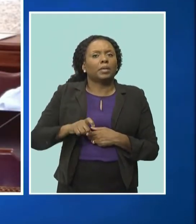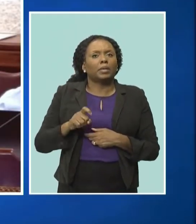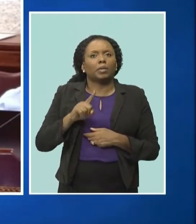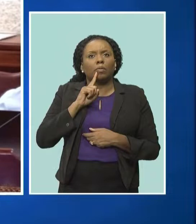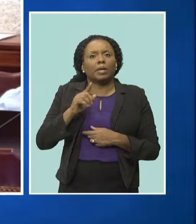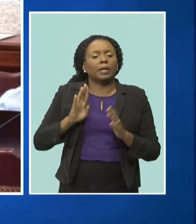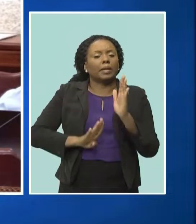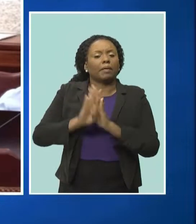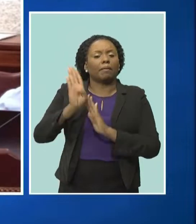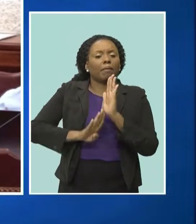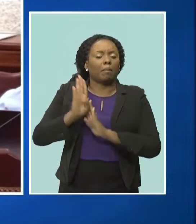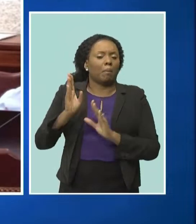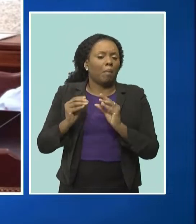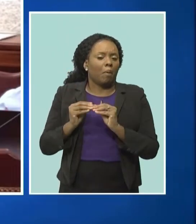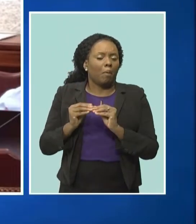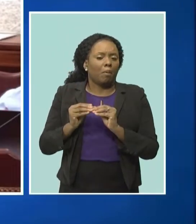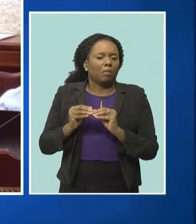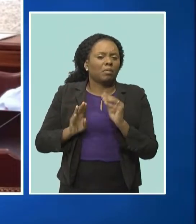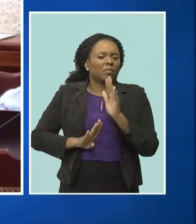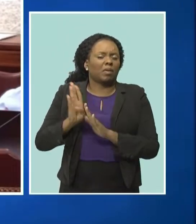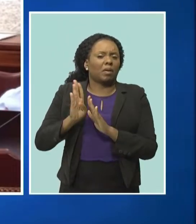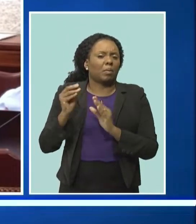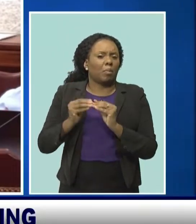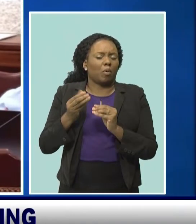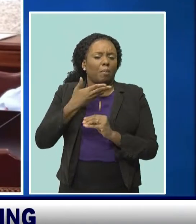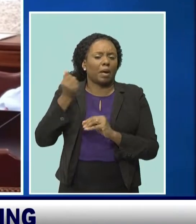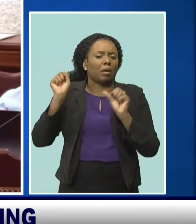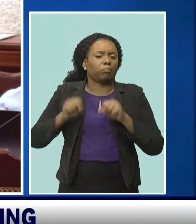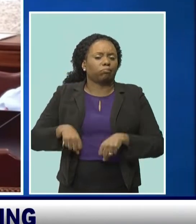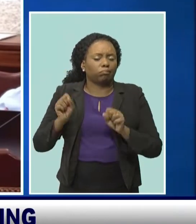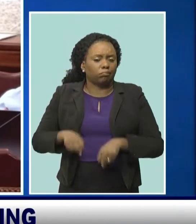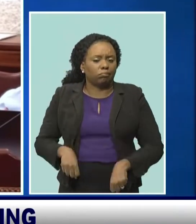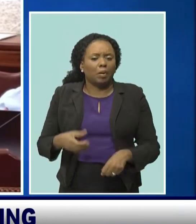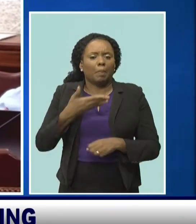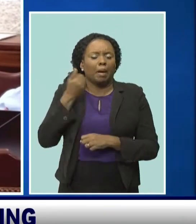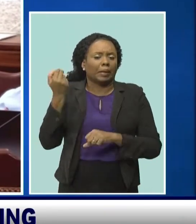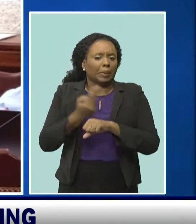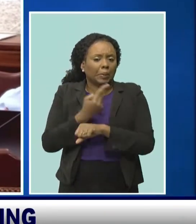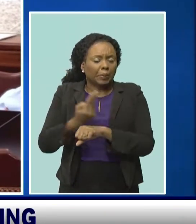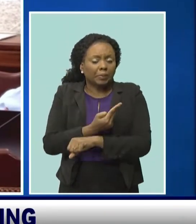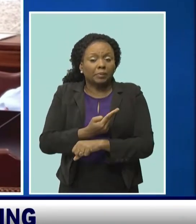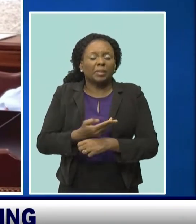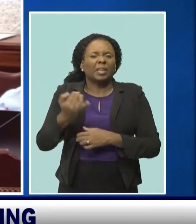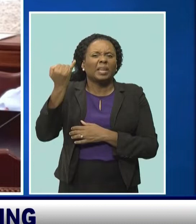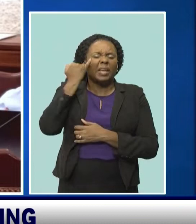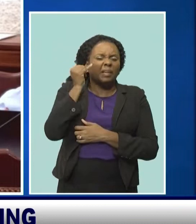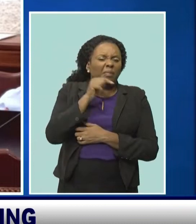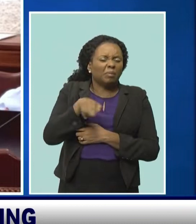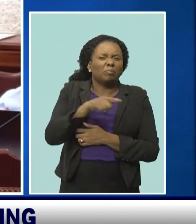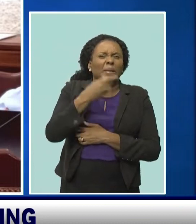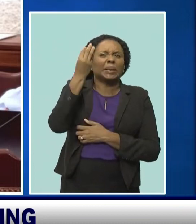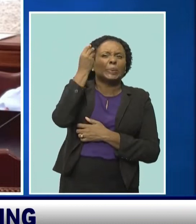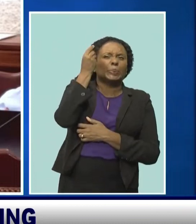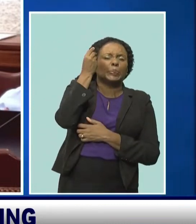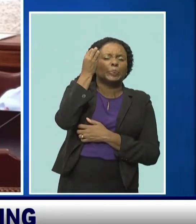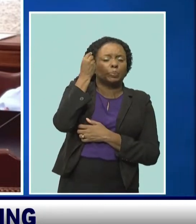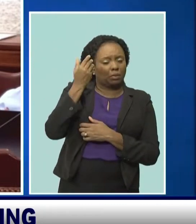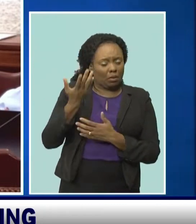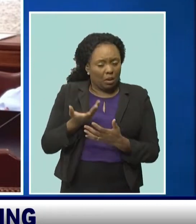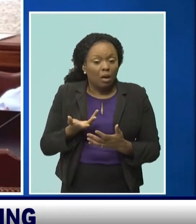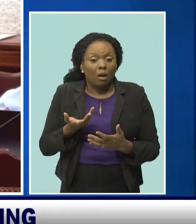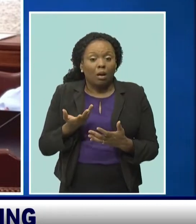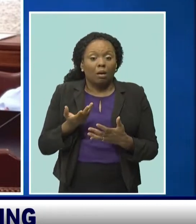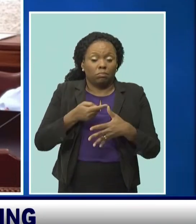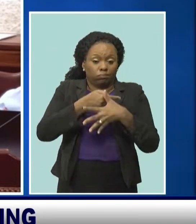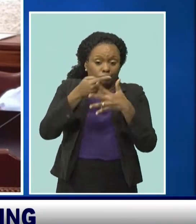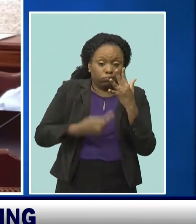develop them, sir, to the fullest of their potential. And perhaps if you think it through, you will realize that all of